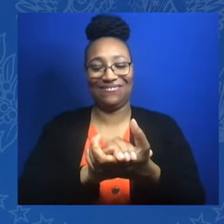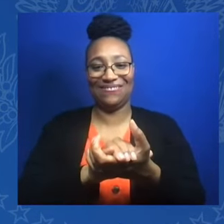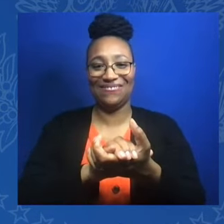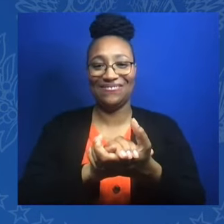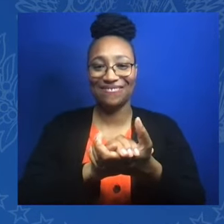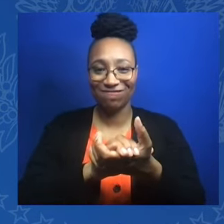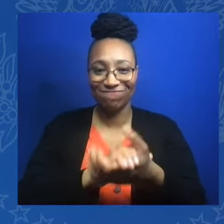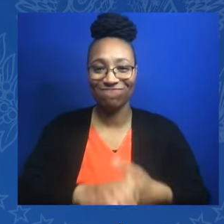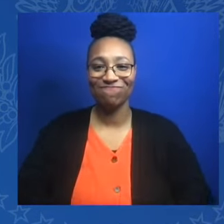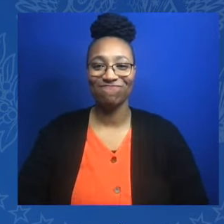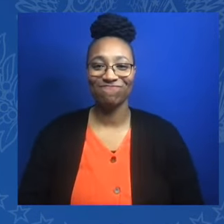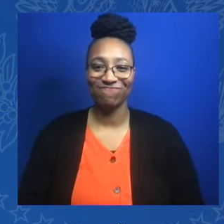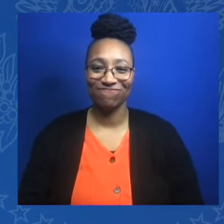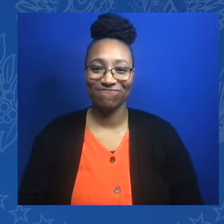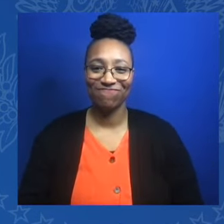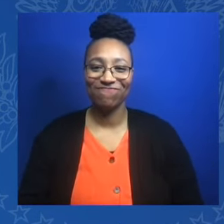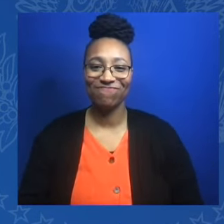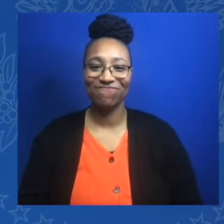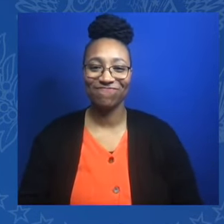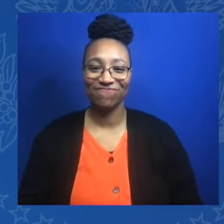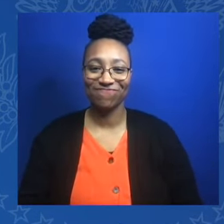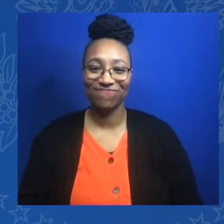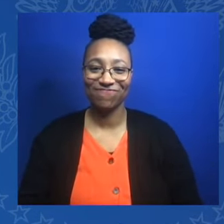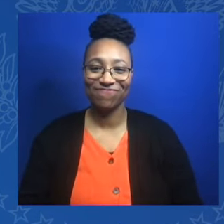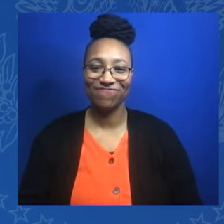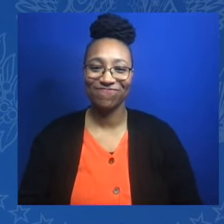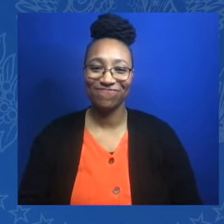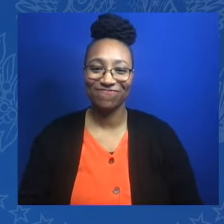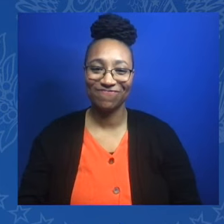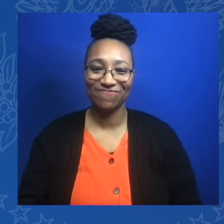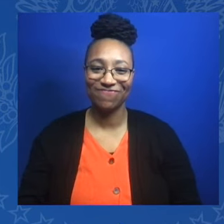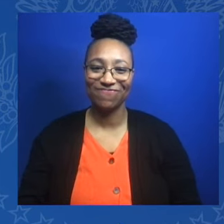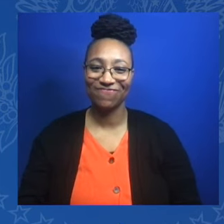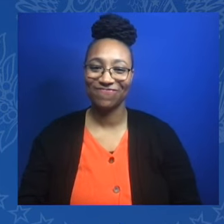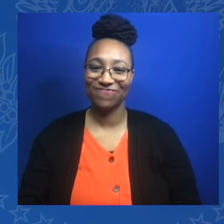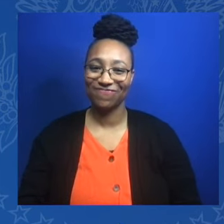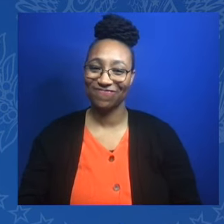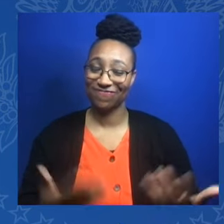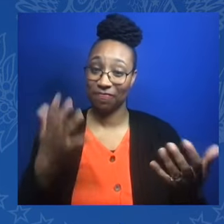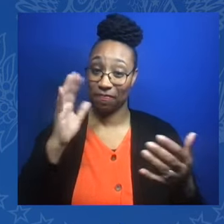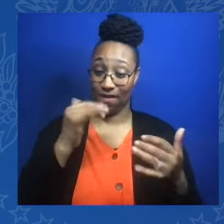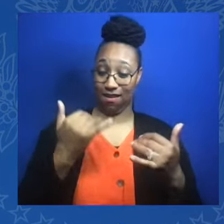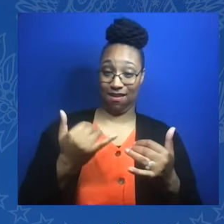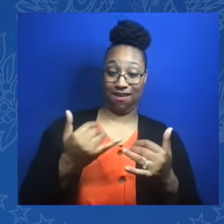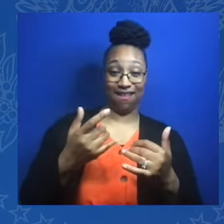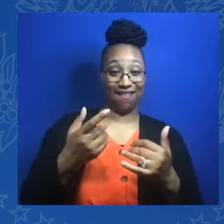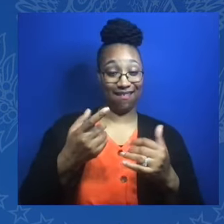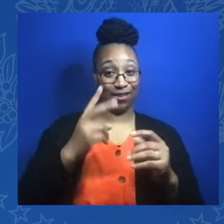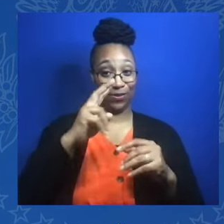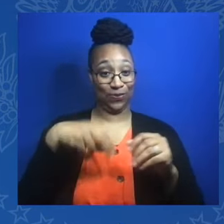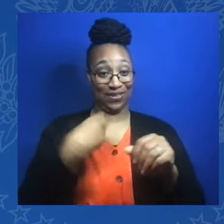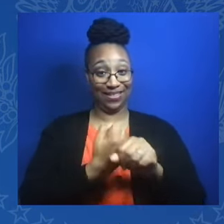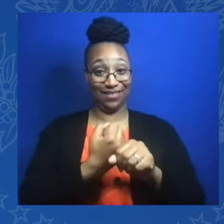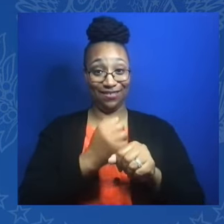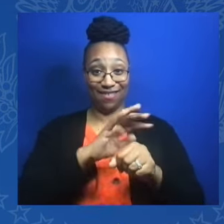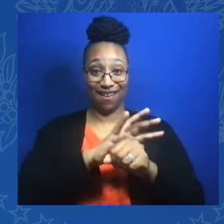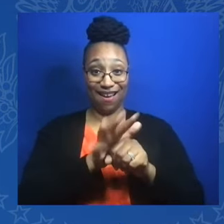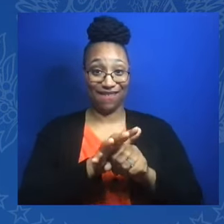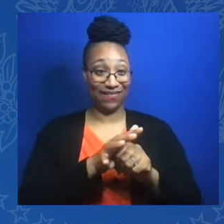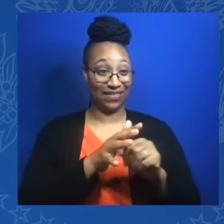After 2 years of COVID, people began to wonder, can we still do big things? Big